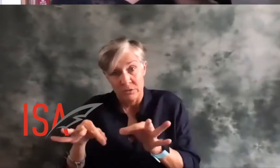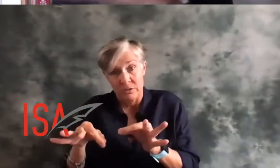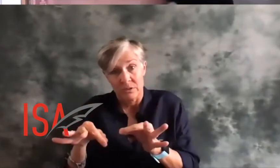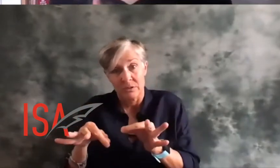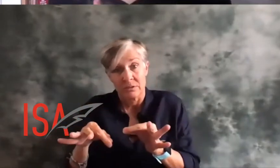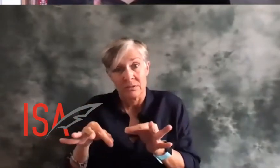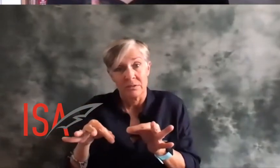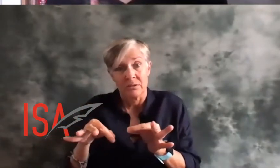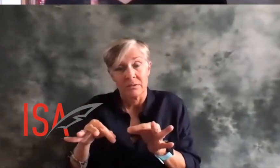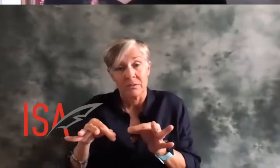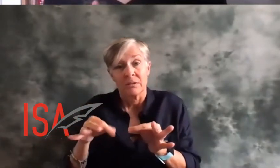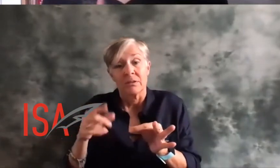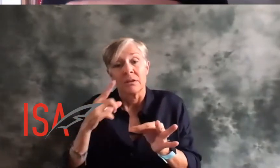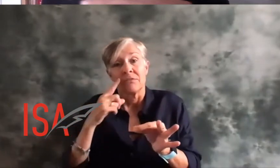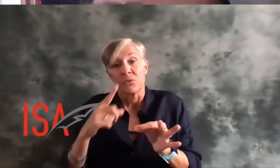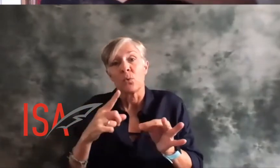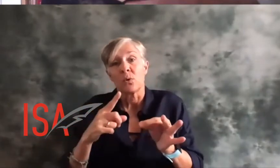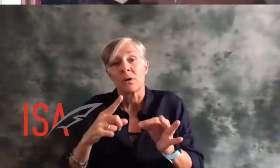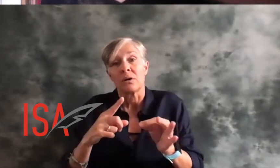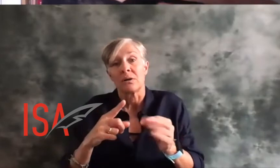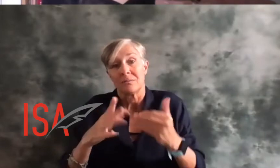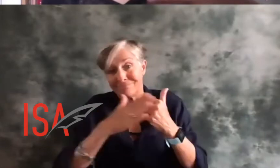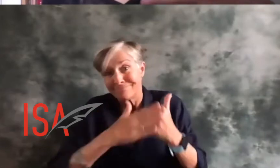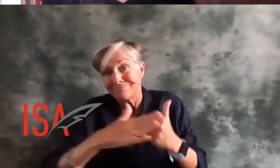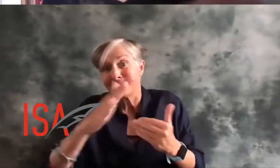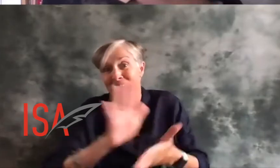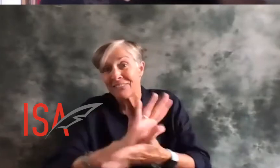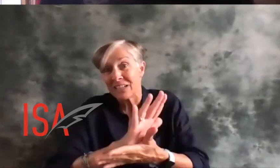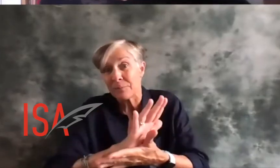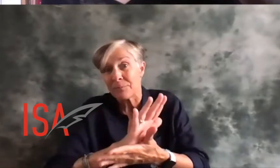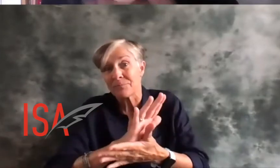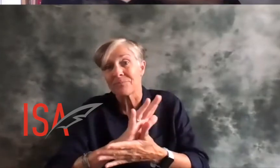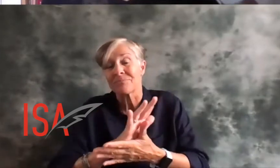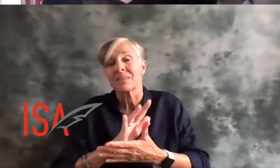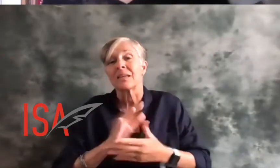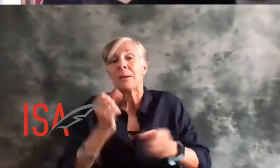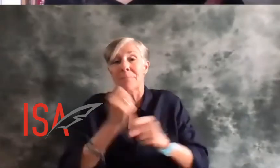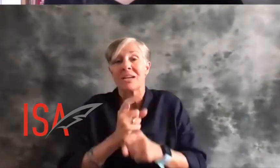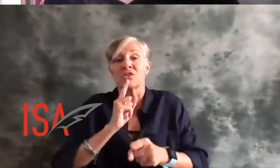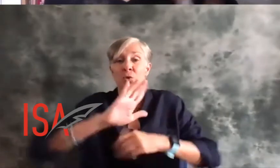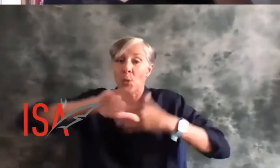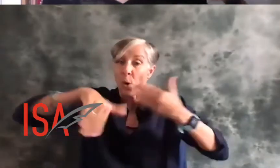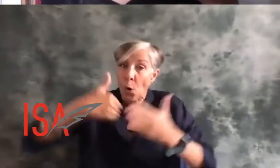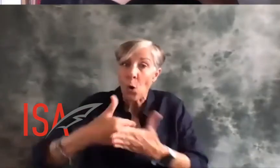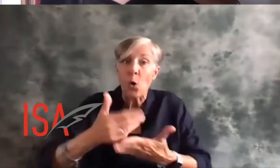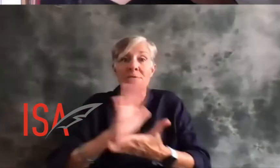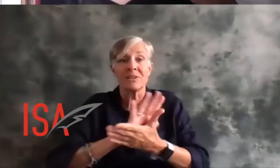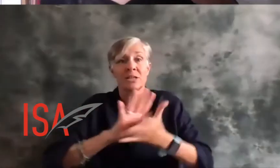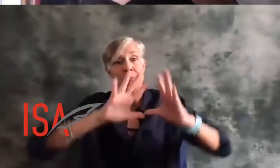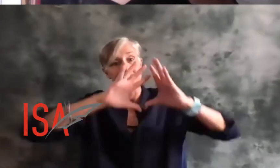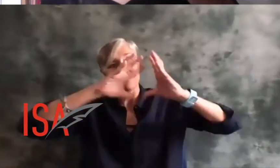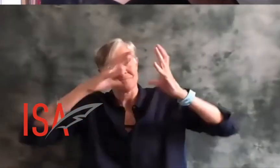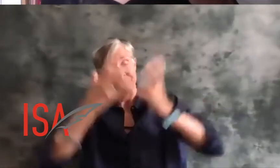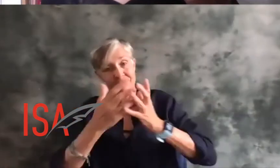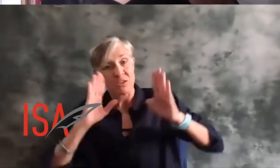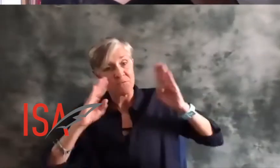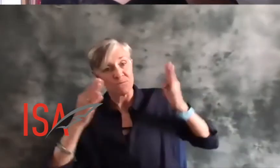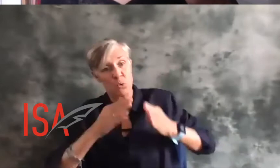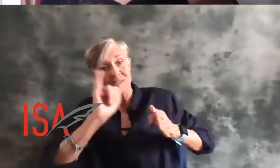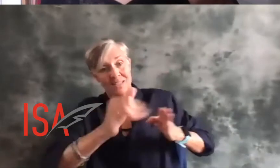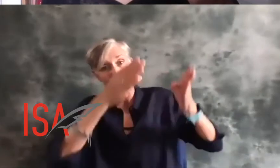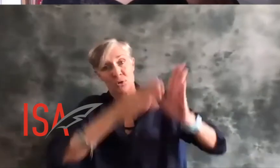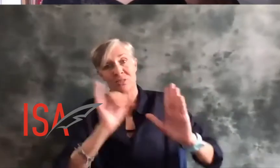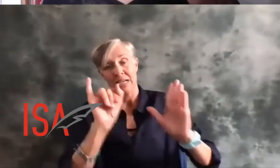in the end product of your film, then the way to do that is to build the entire film around that person's identity,